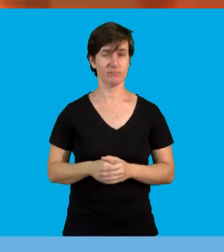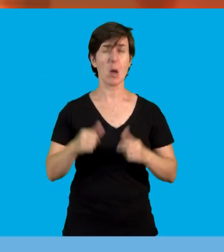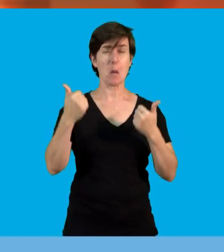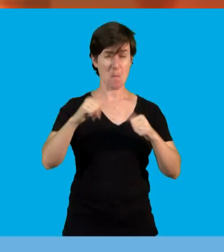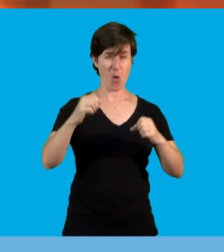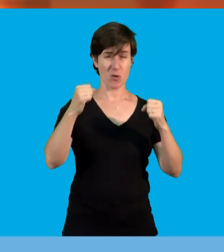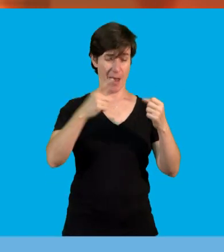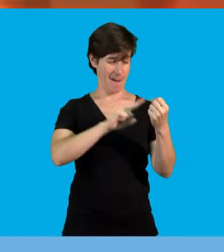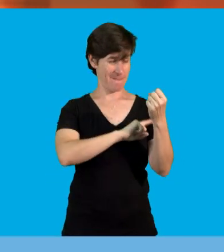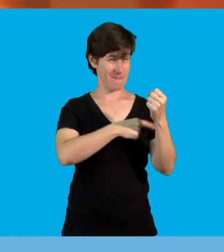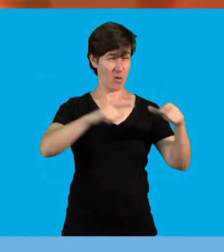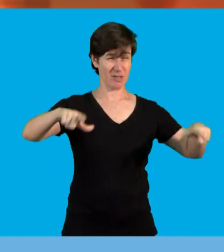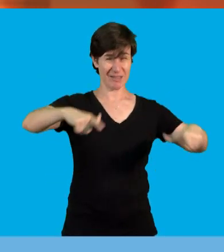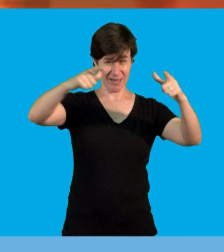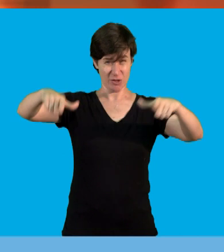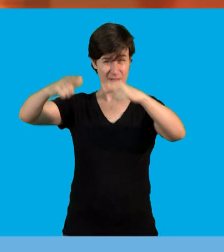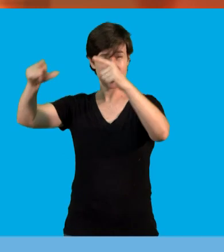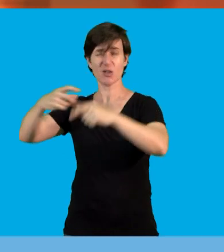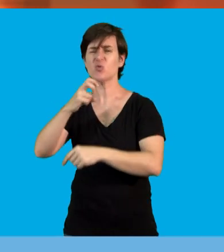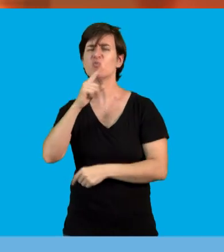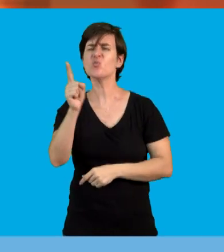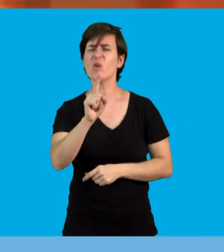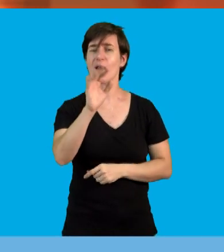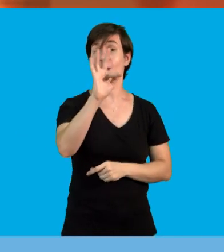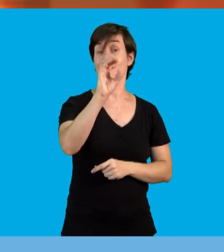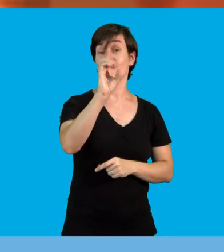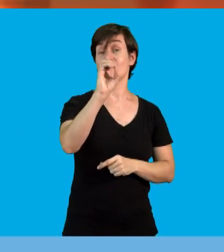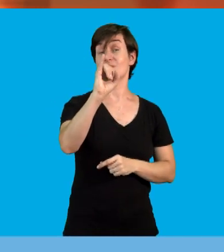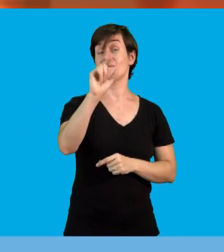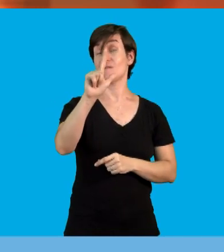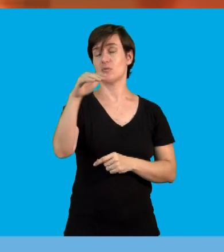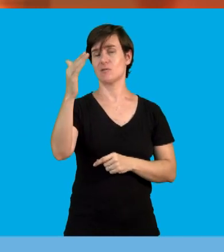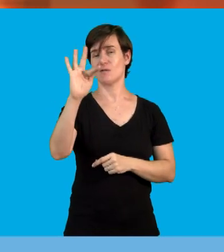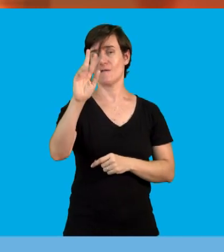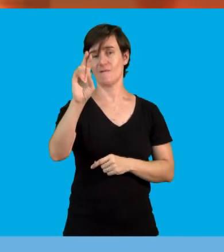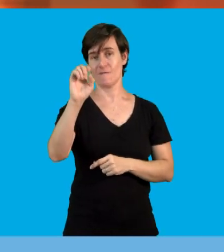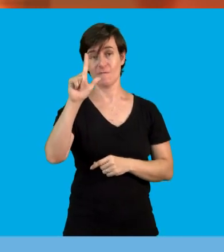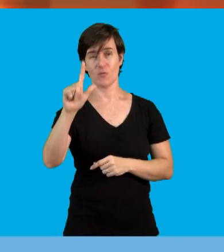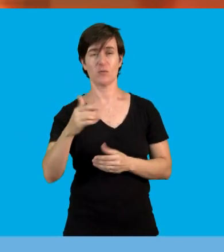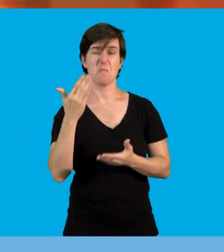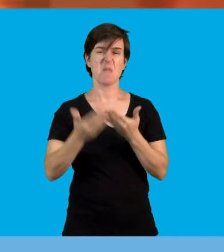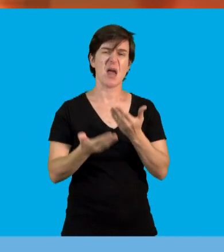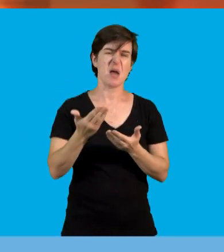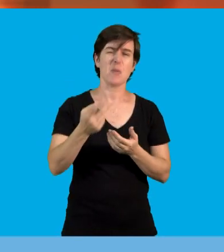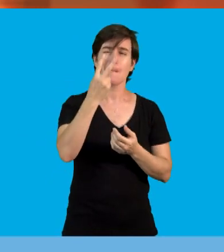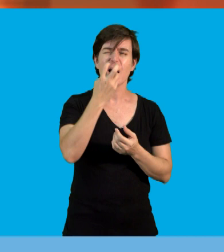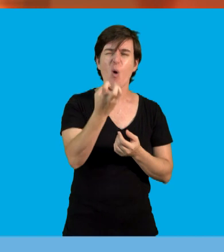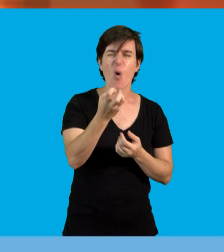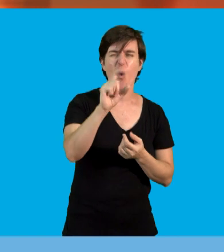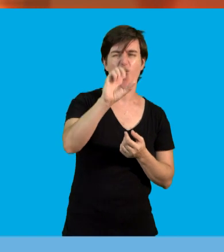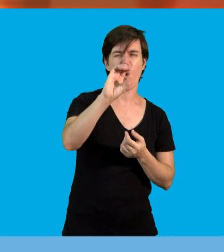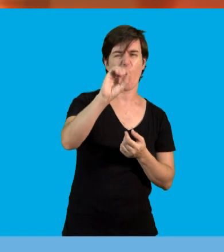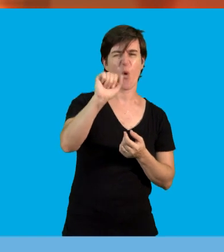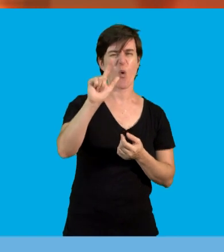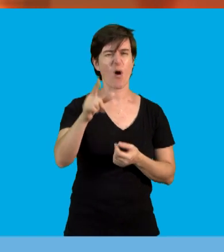power stations in South Africa, they use fossil fuels, and then those fossil fuels, they are either coal,